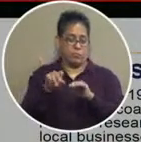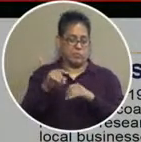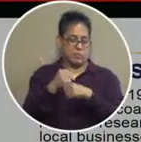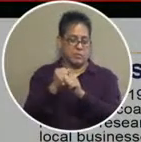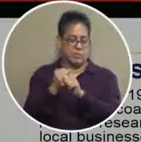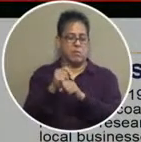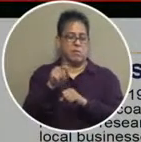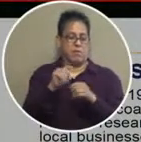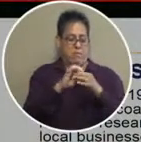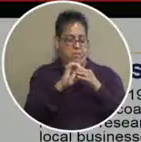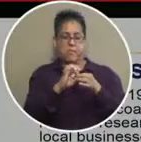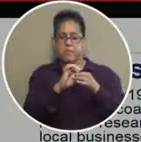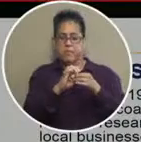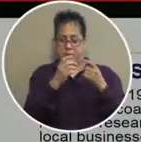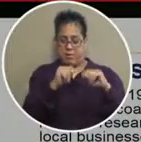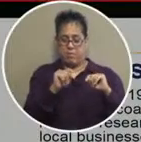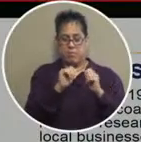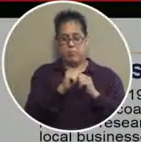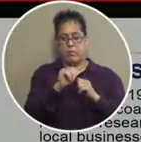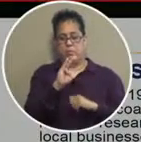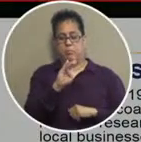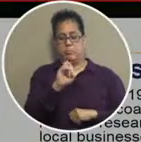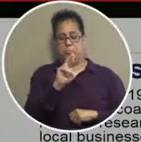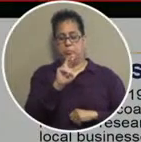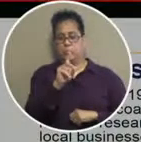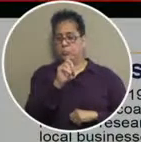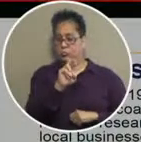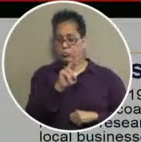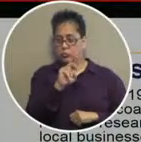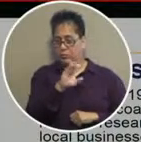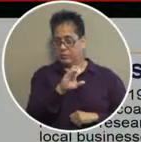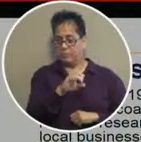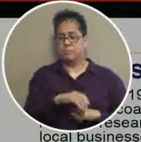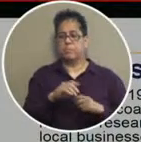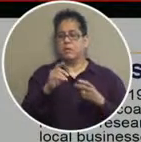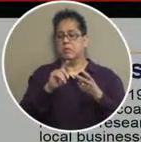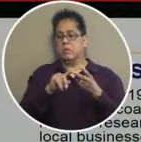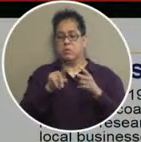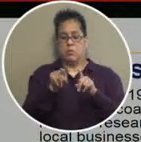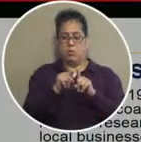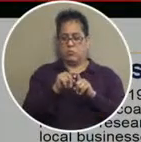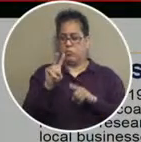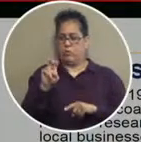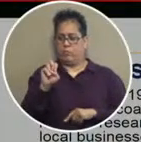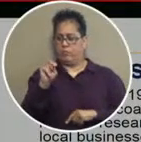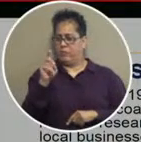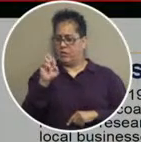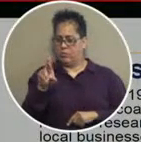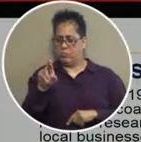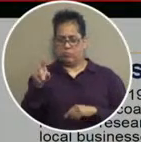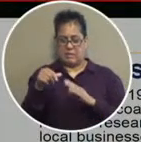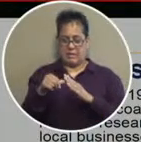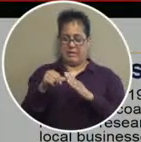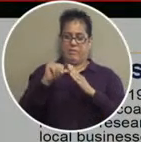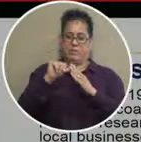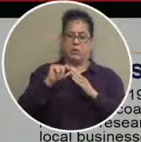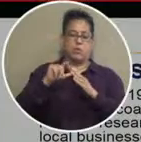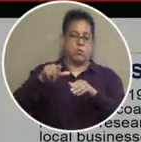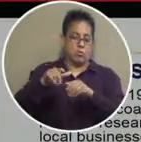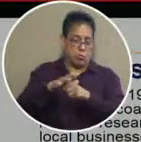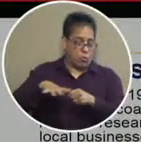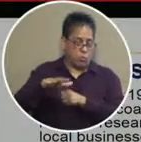she's coordinating these efforts with the border rack. Secondly, she found and validated vendors with an emphasis on local